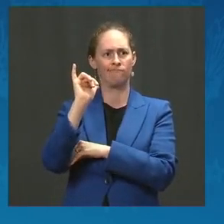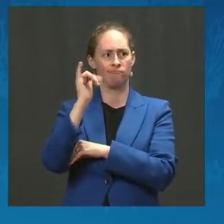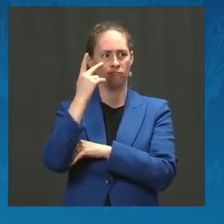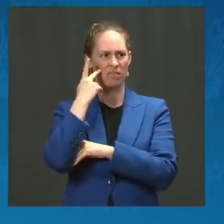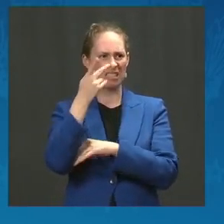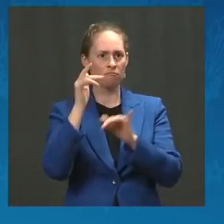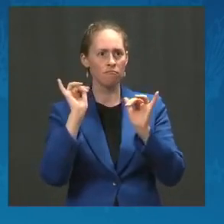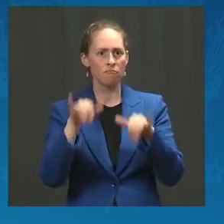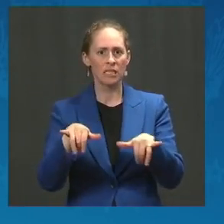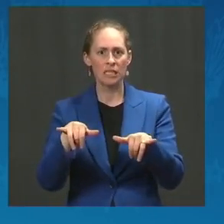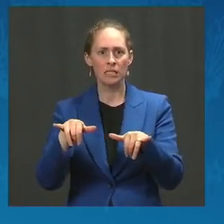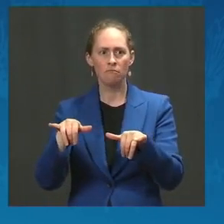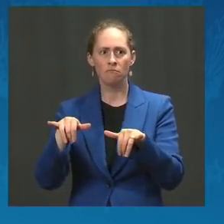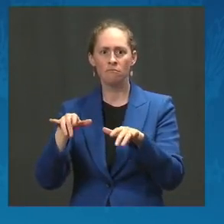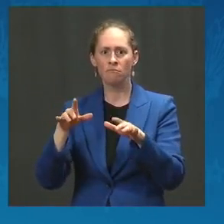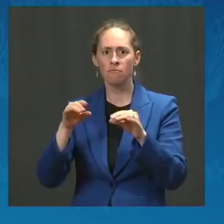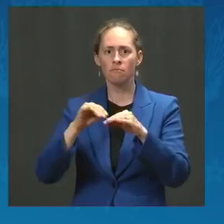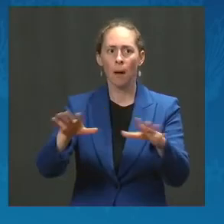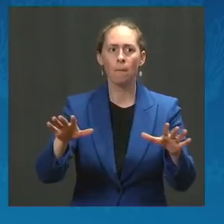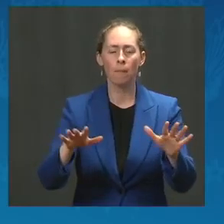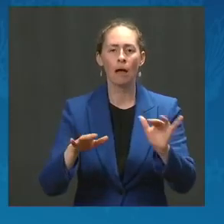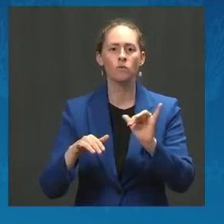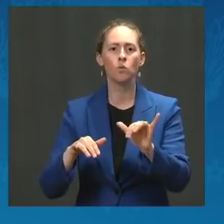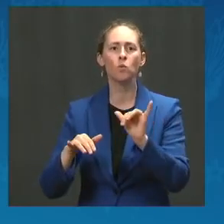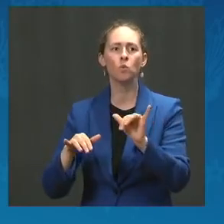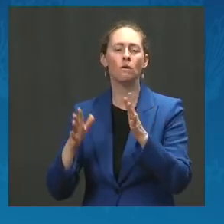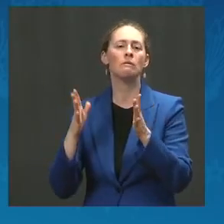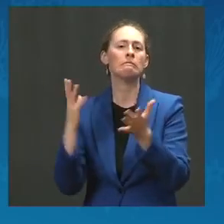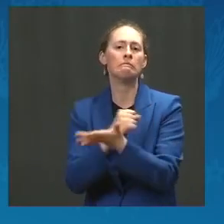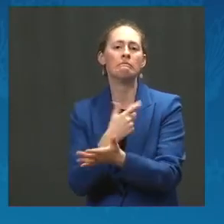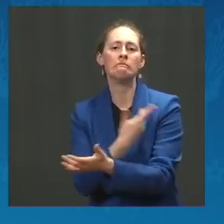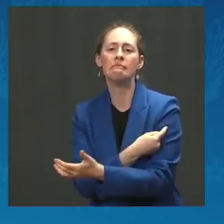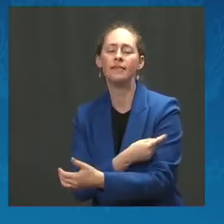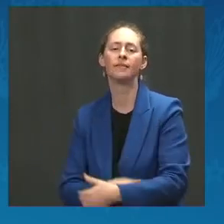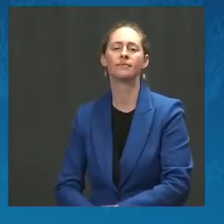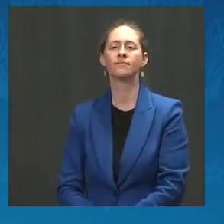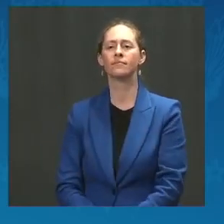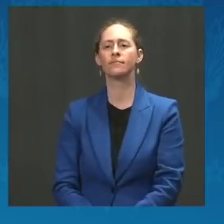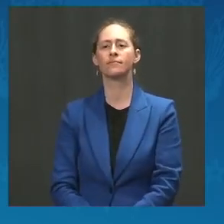What about what? What about requiring proof, sir? Well,